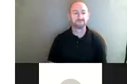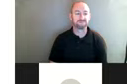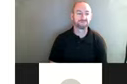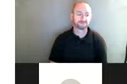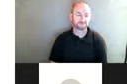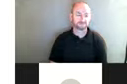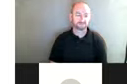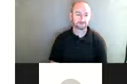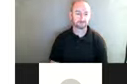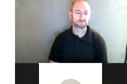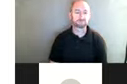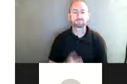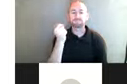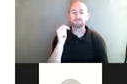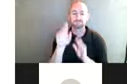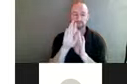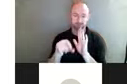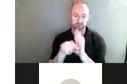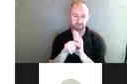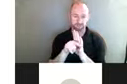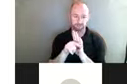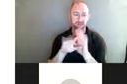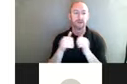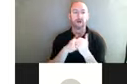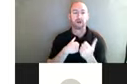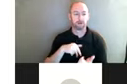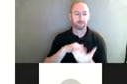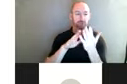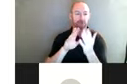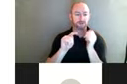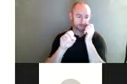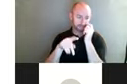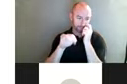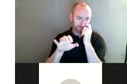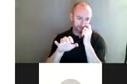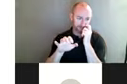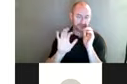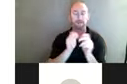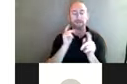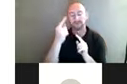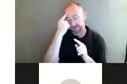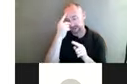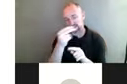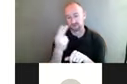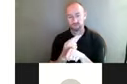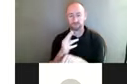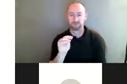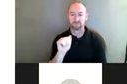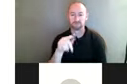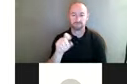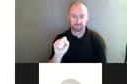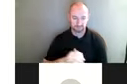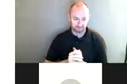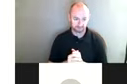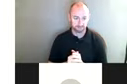So just a little background on how I approach the topic of how people think about and use maps. You know, when we're